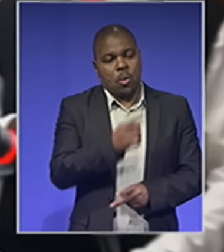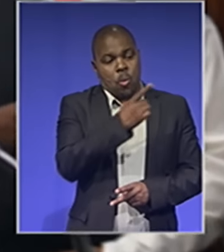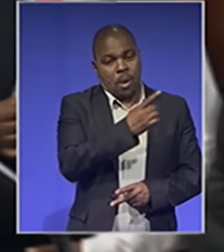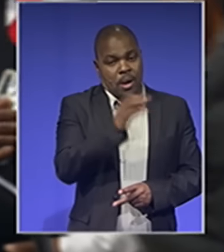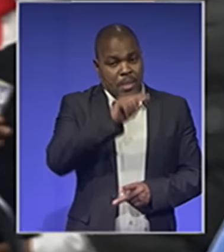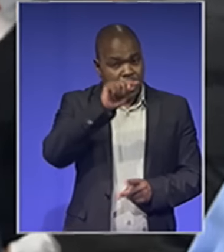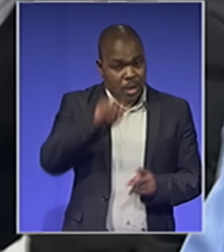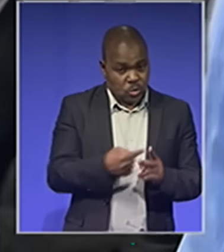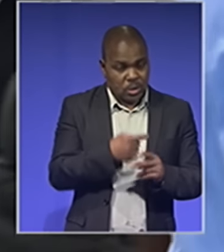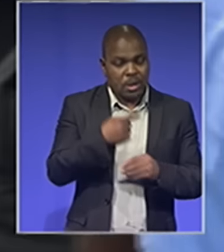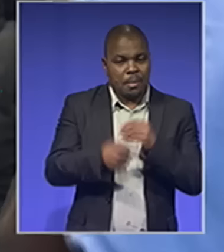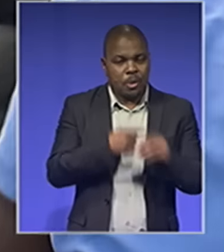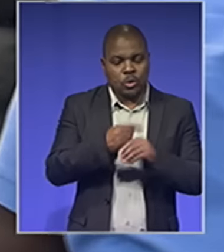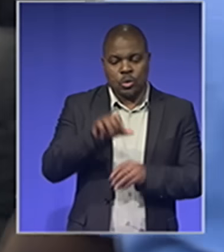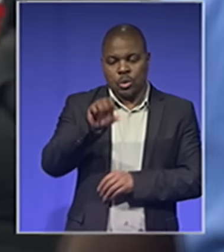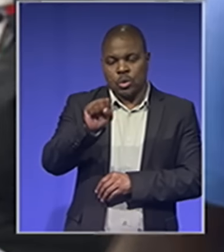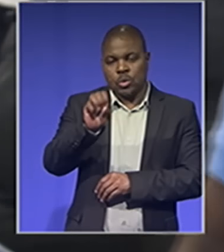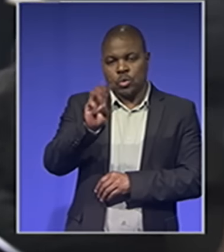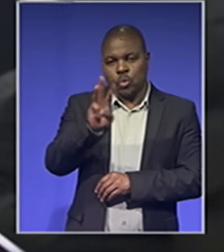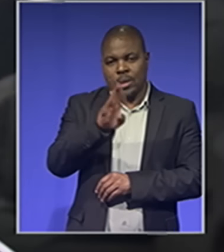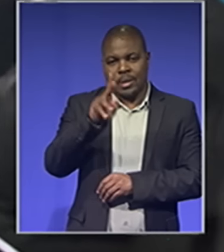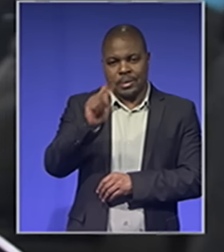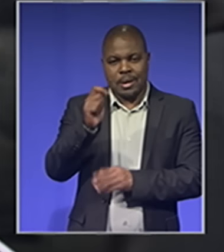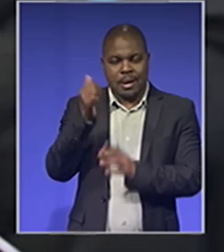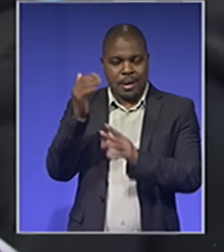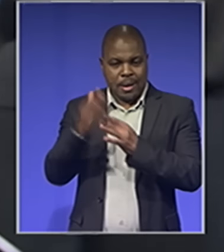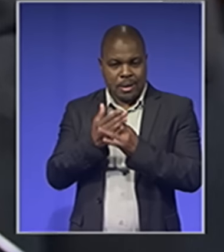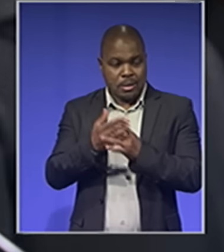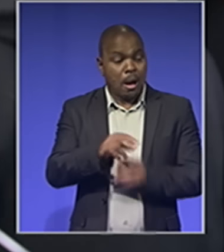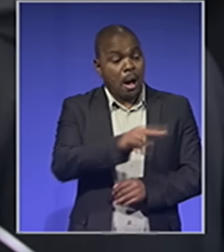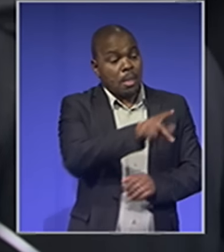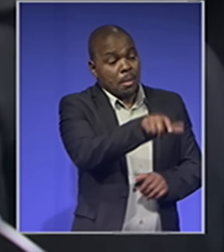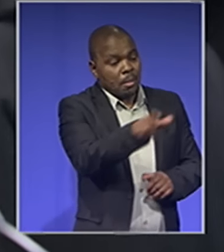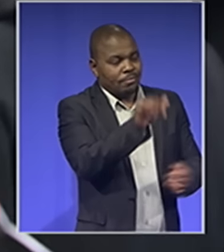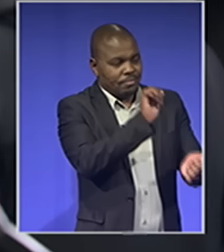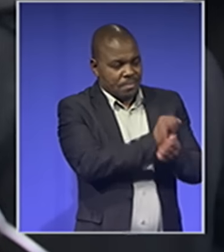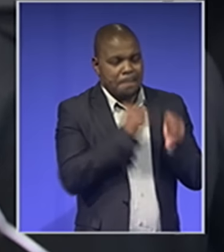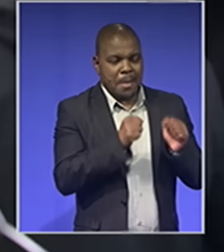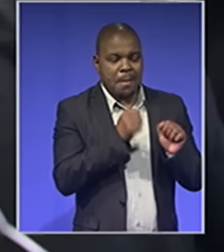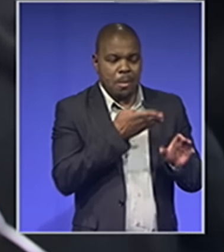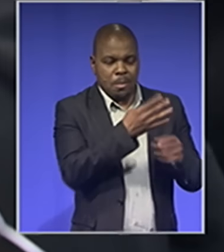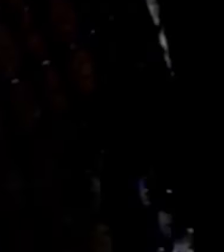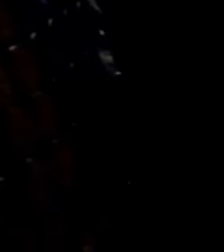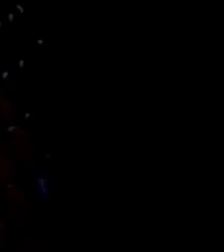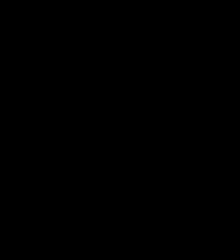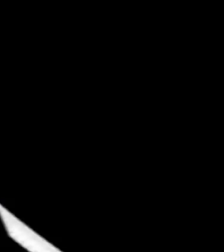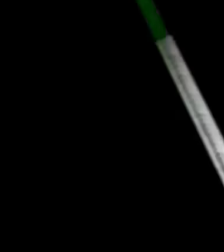100 mo kgetseng ya ga Swart. Balatofadiwa nae ba santse ba le mo kgolegelong.